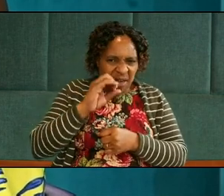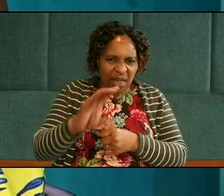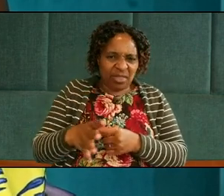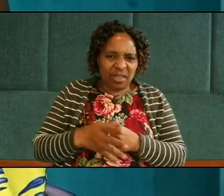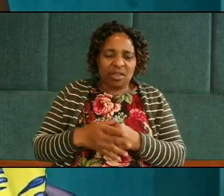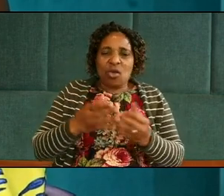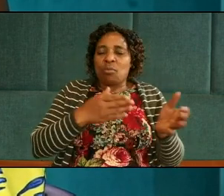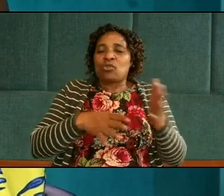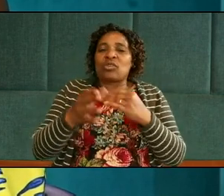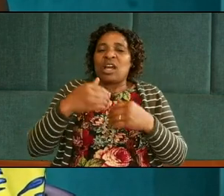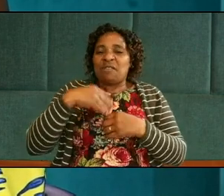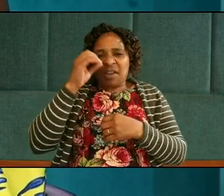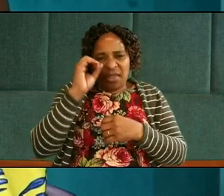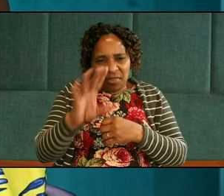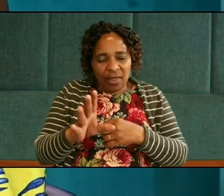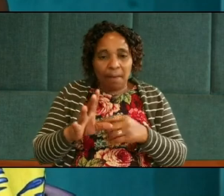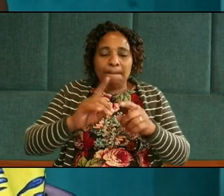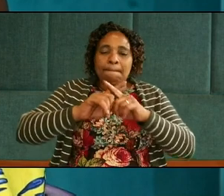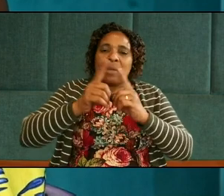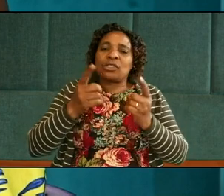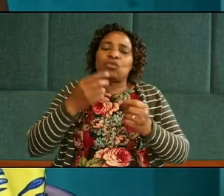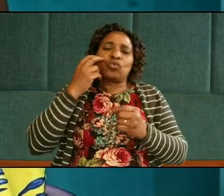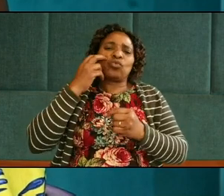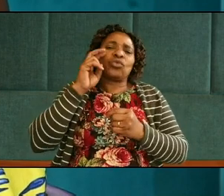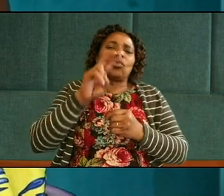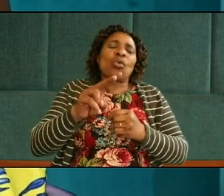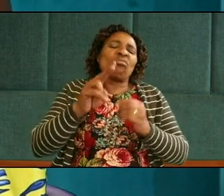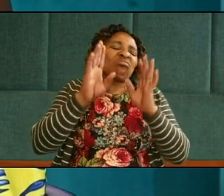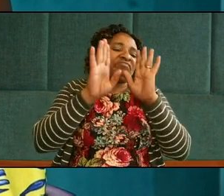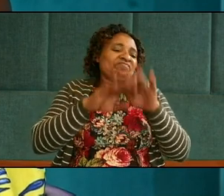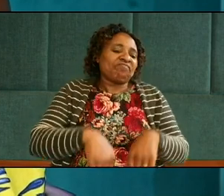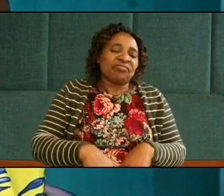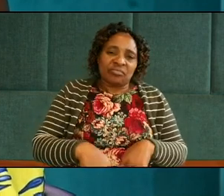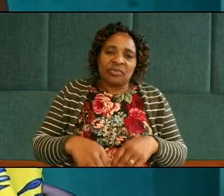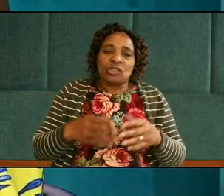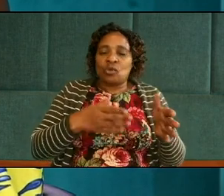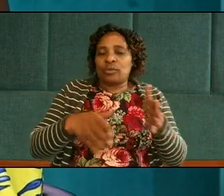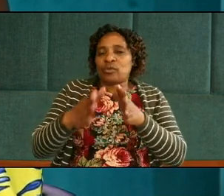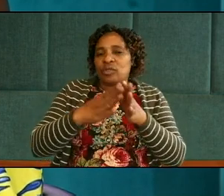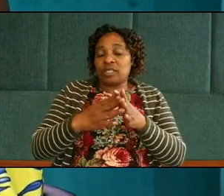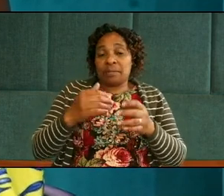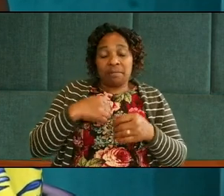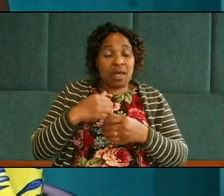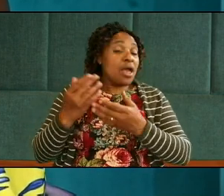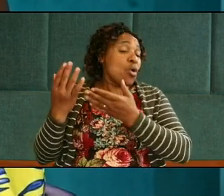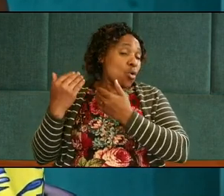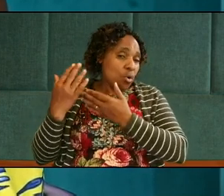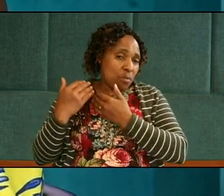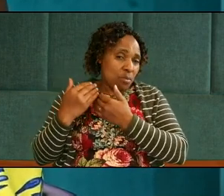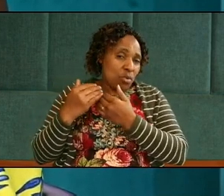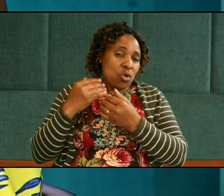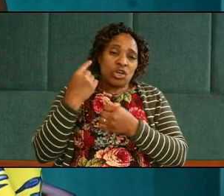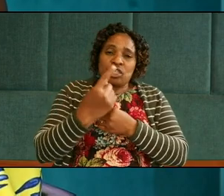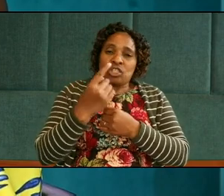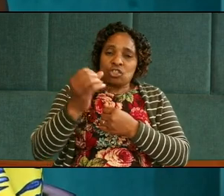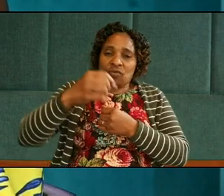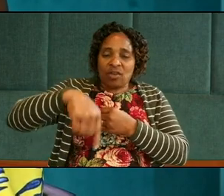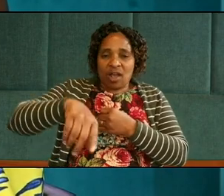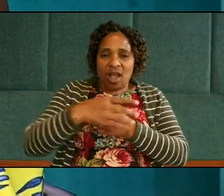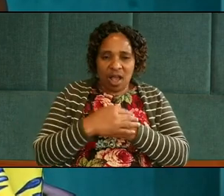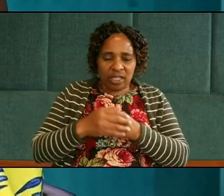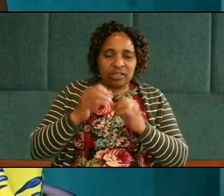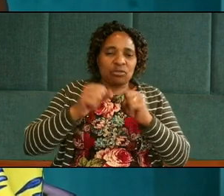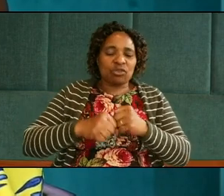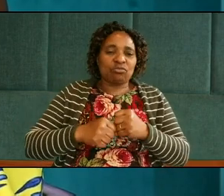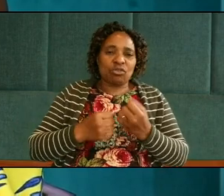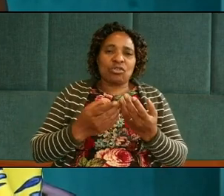have an opportunity, but you overlooked the opportunity. So I hope that every one of us would take this